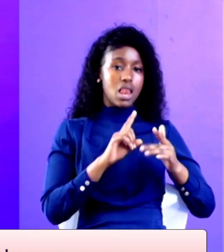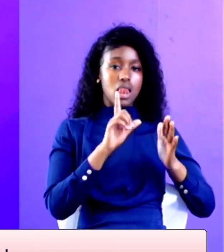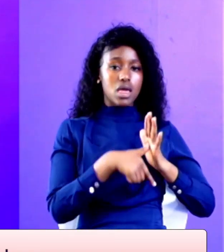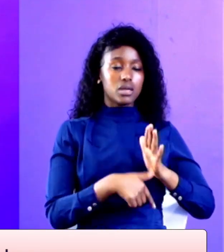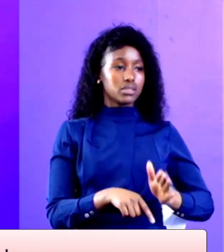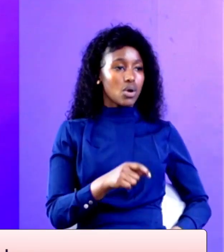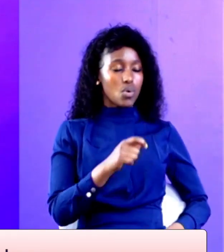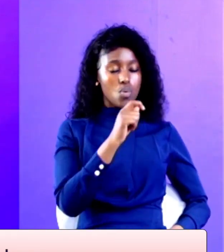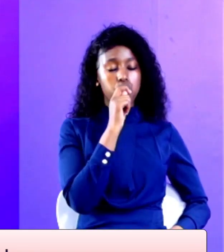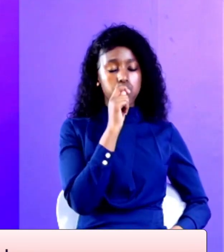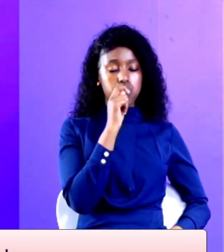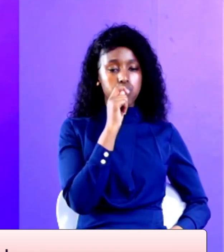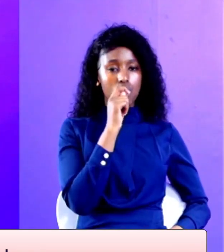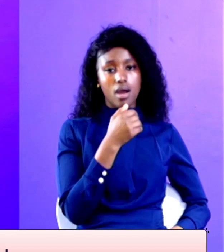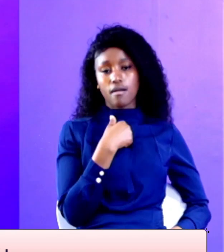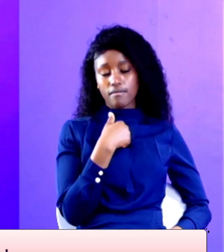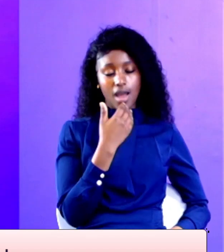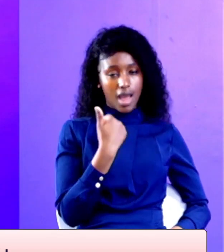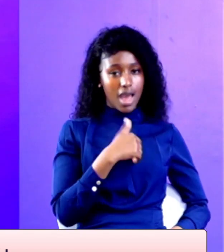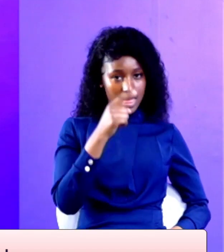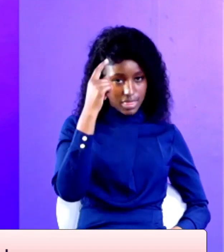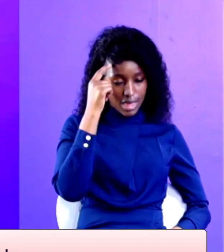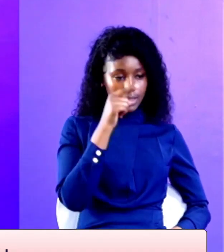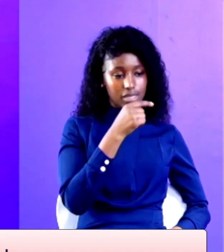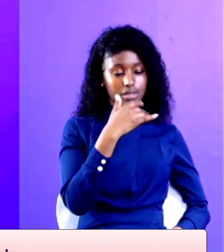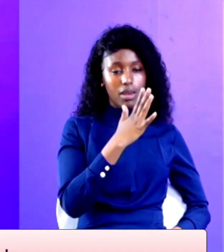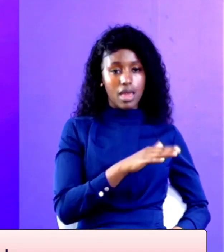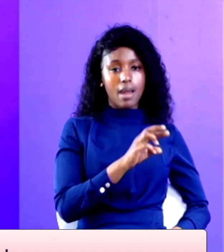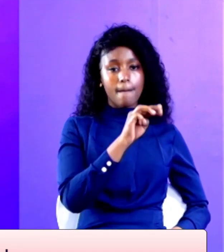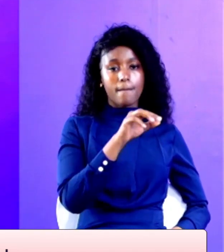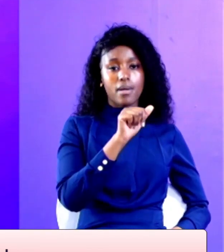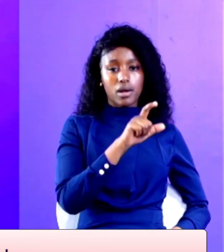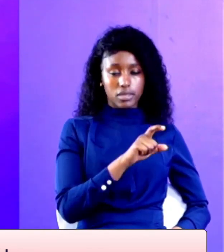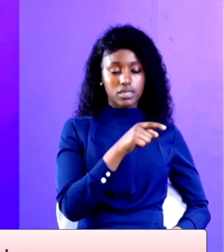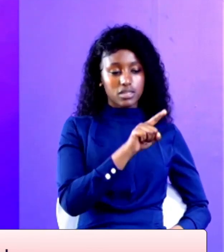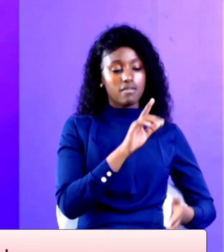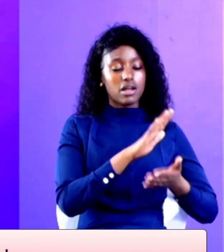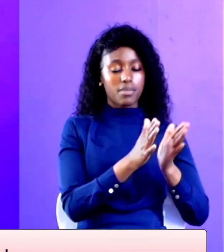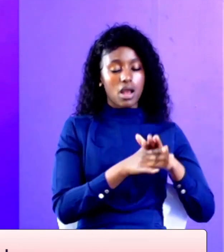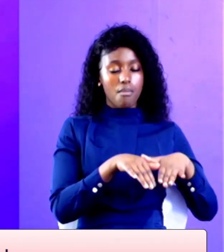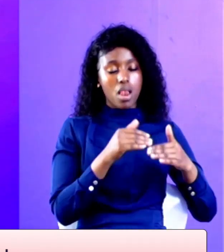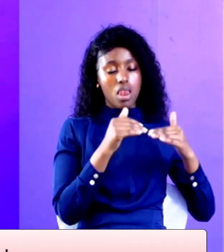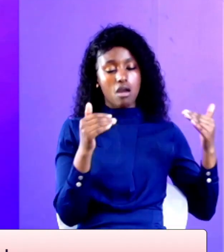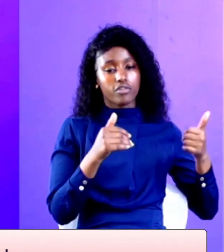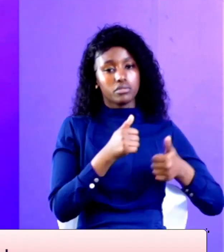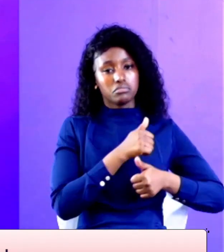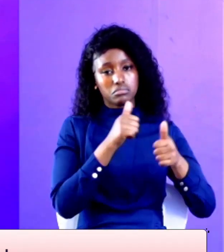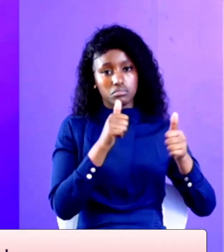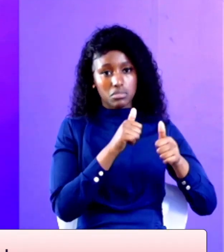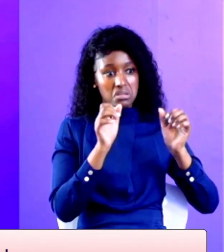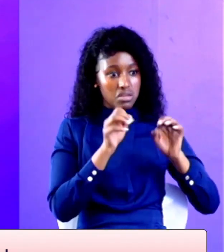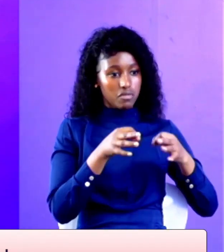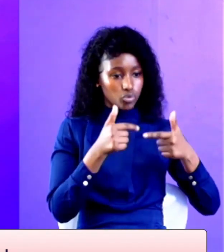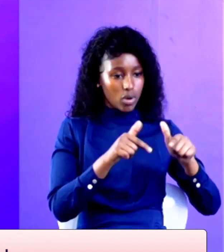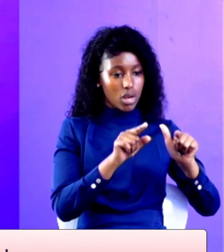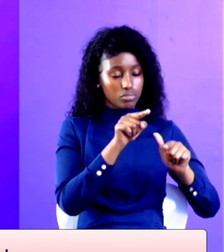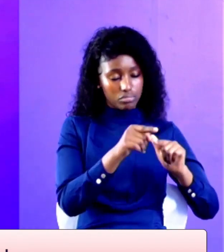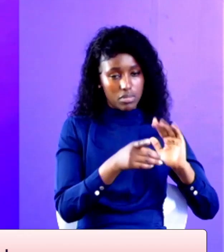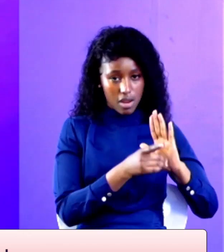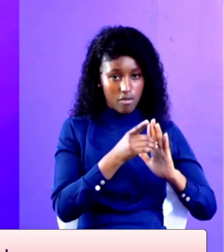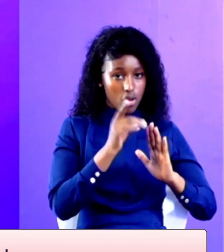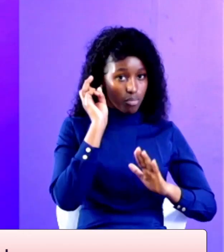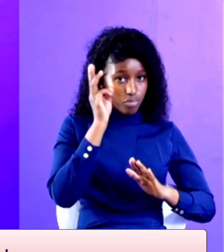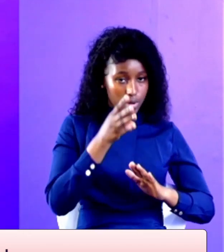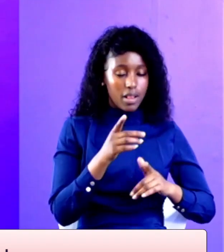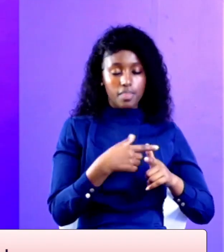say Max Doman is going to be that level of Lamine Yamal if he is given time to develop. That is the